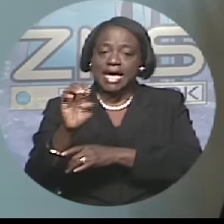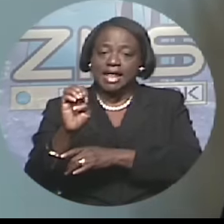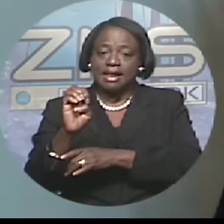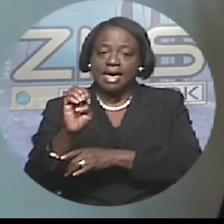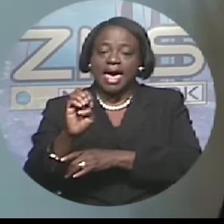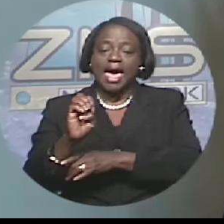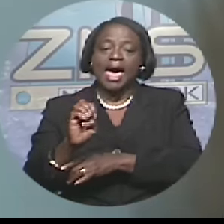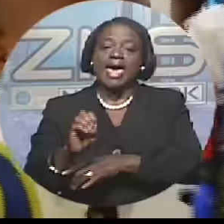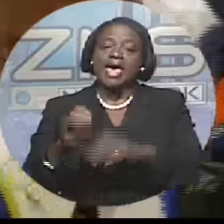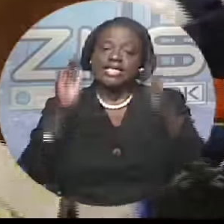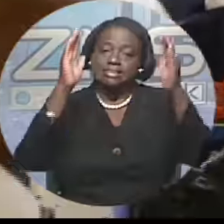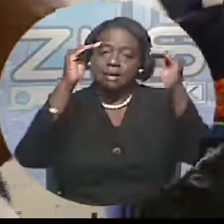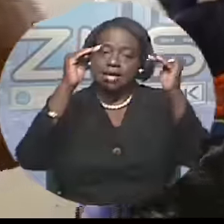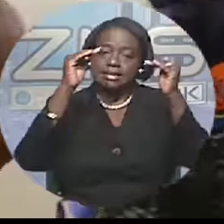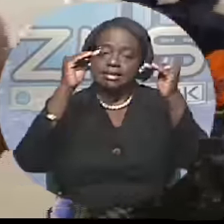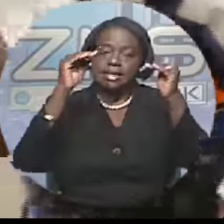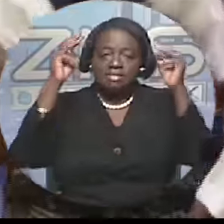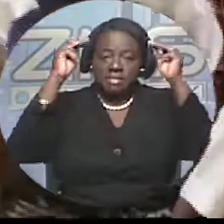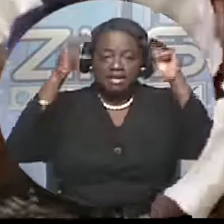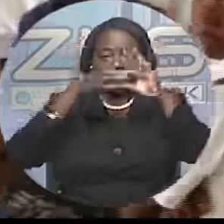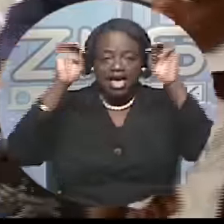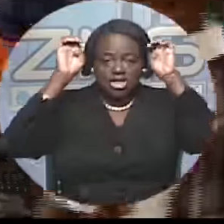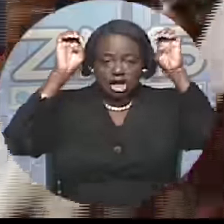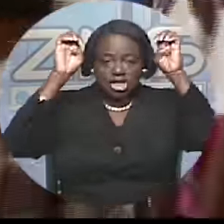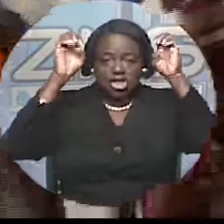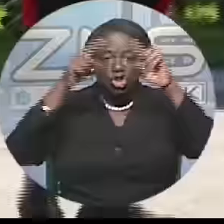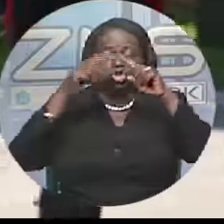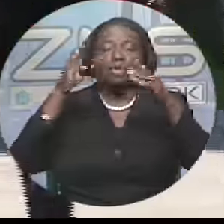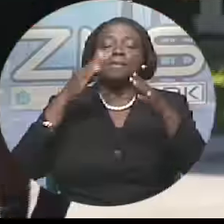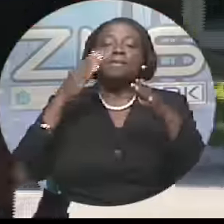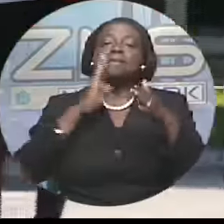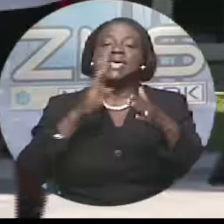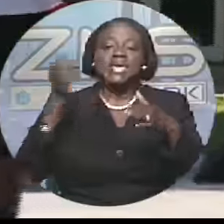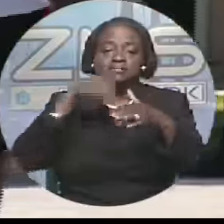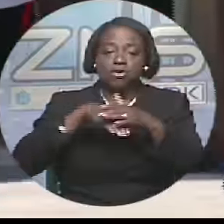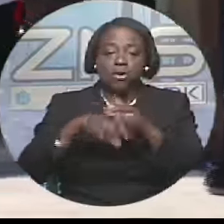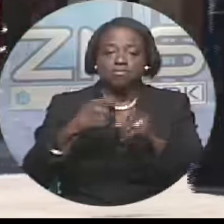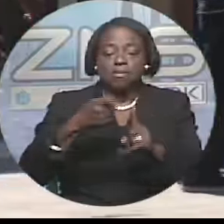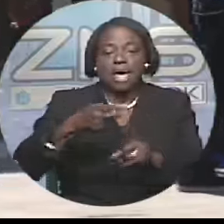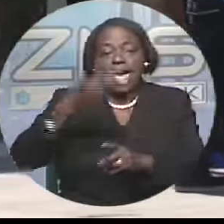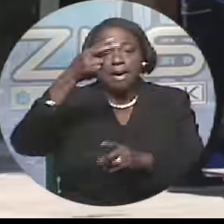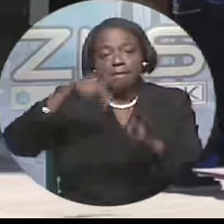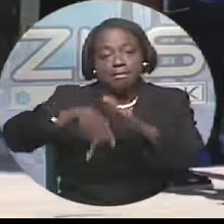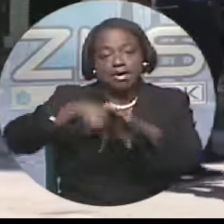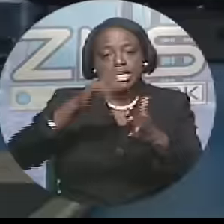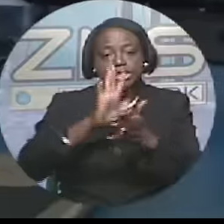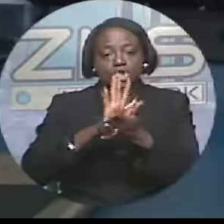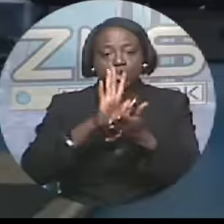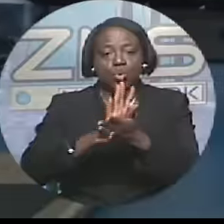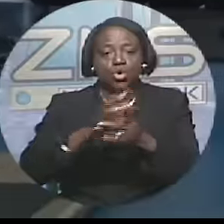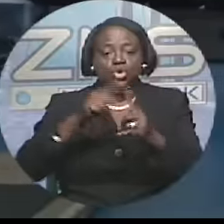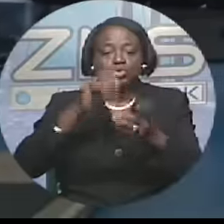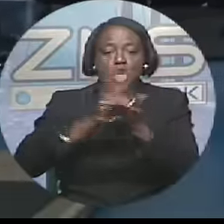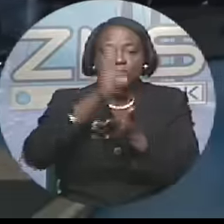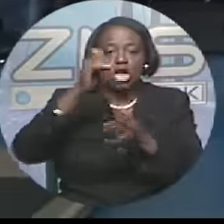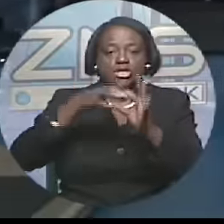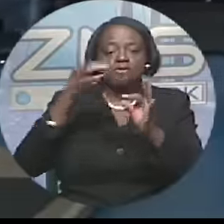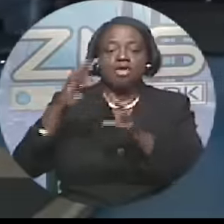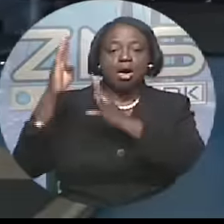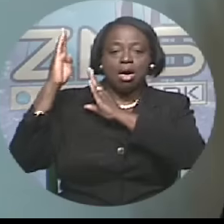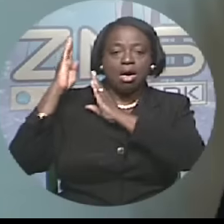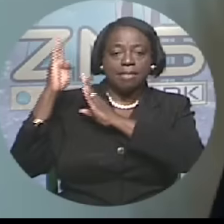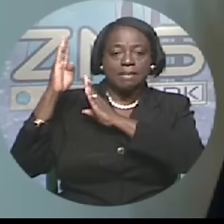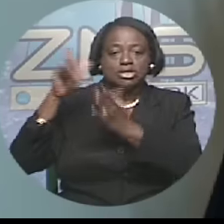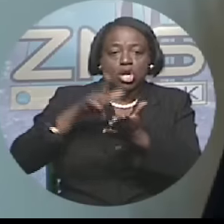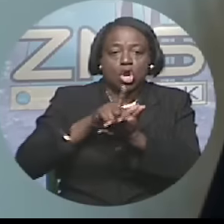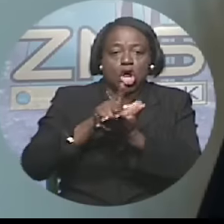to be involved from preschools up to the College of the Bahamas and being able to be launching in the school system